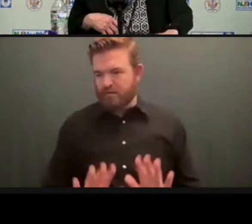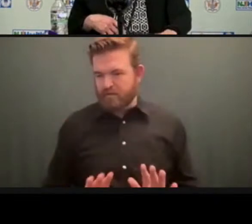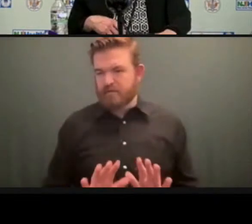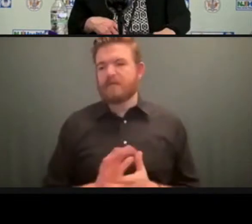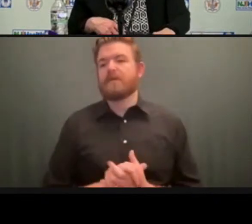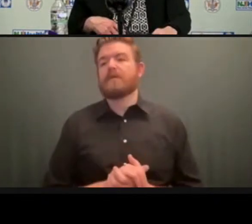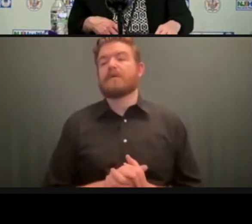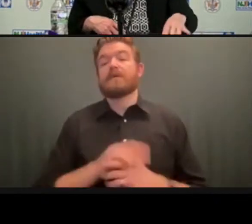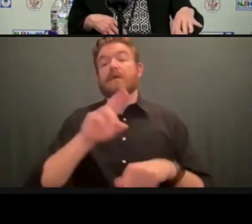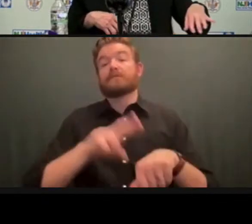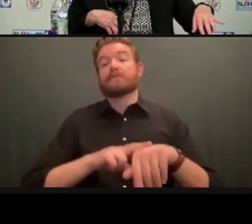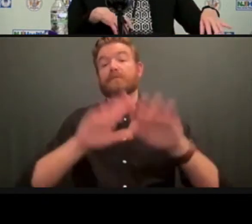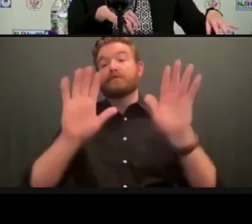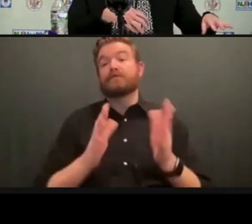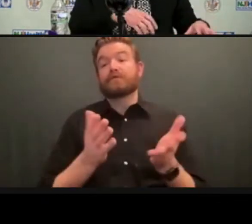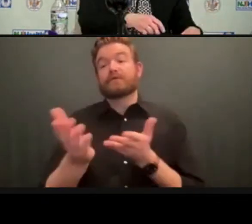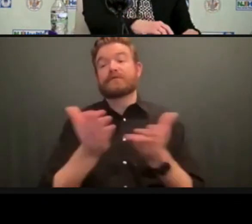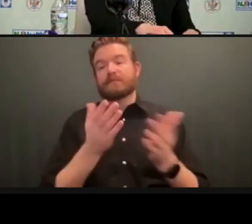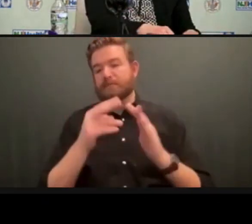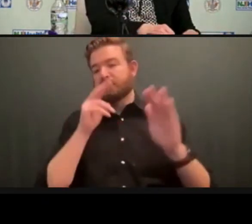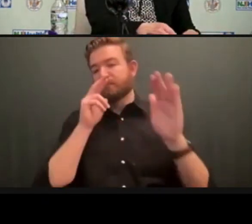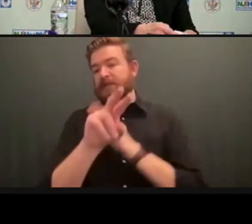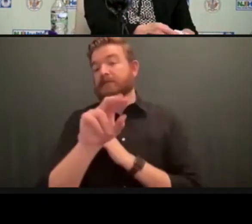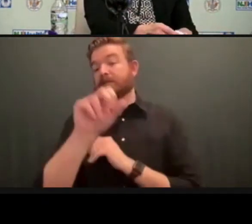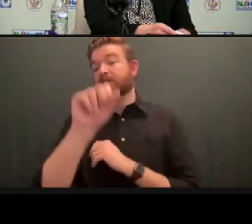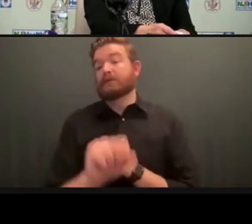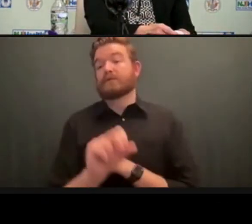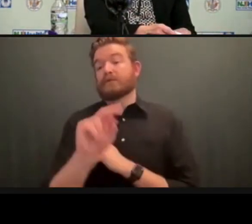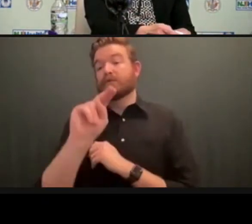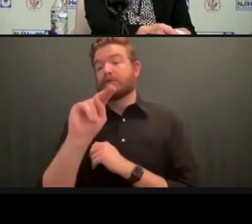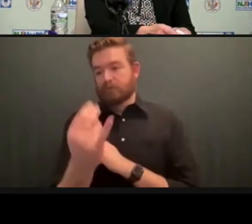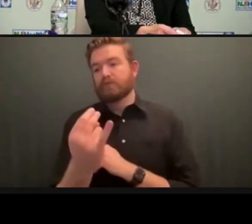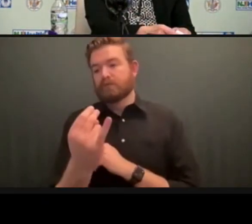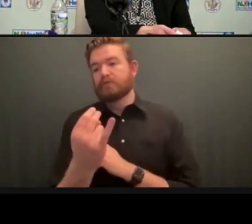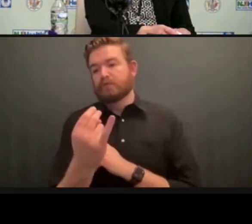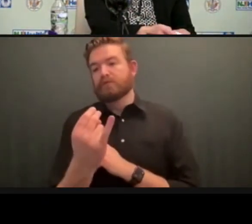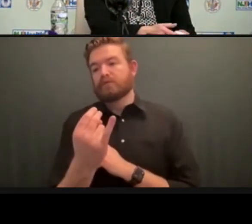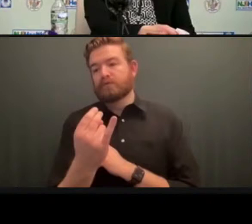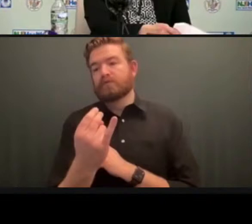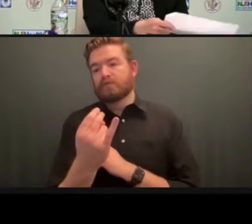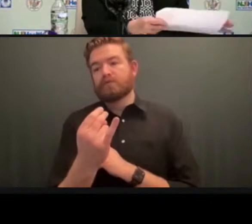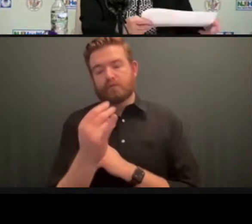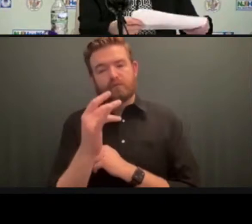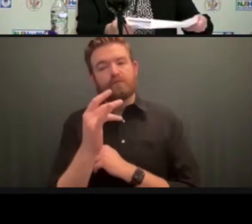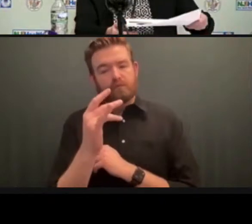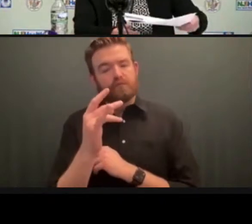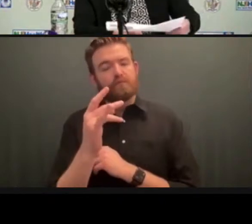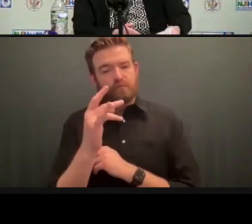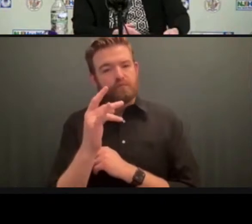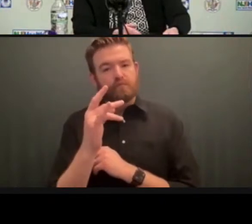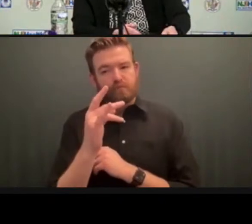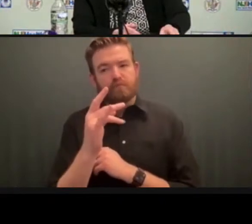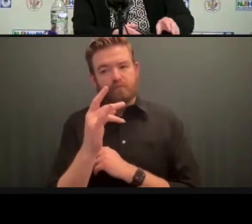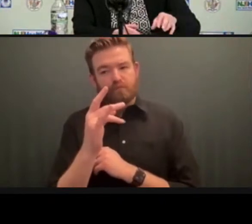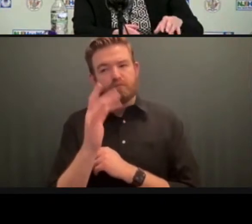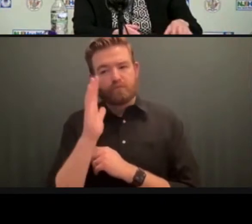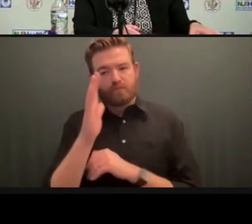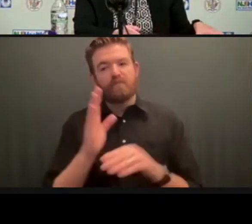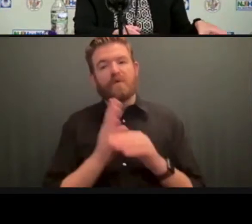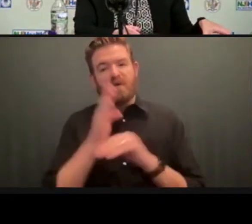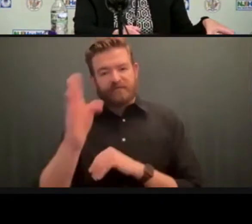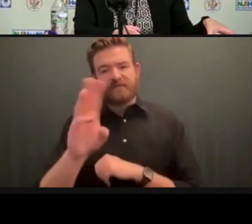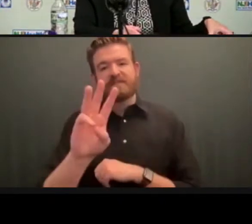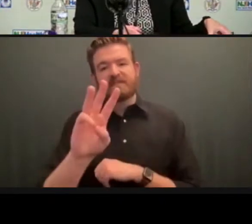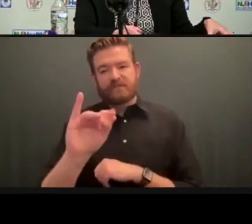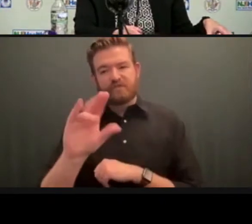southern part is getting clobbered, as you would say, Governor, over 6 inches so far. I know the National Weather